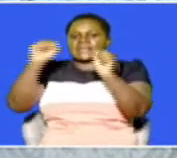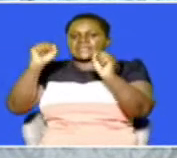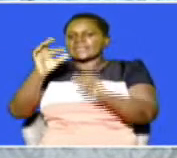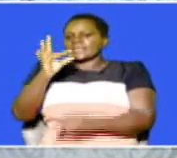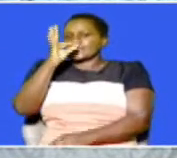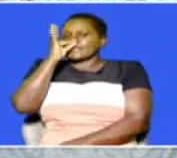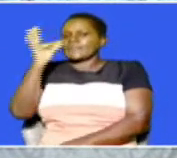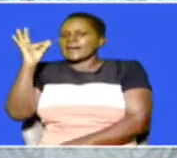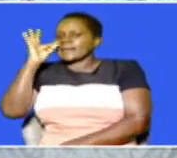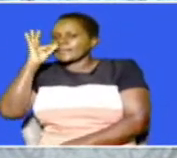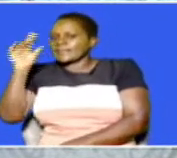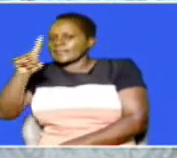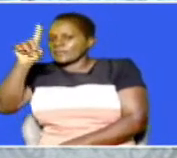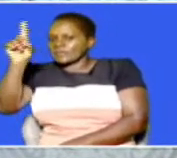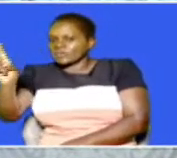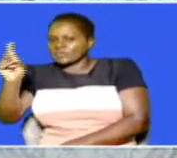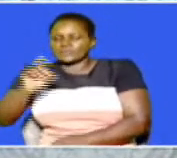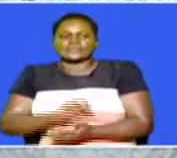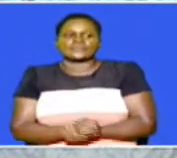Kibaki?